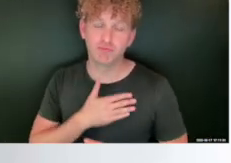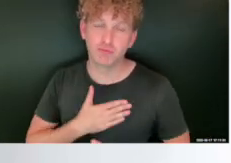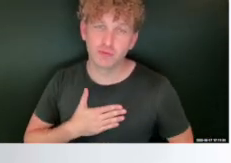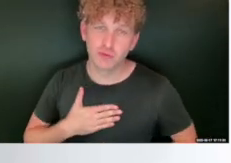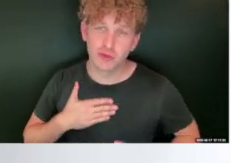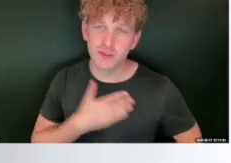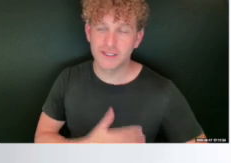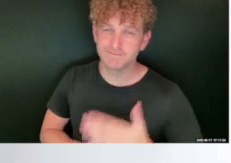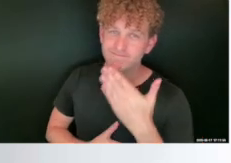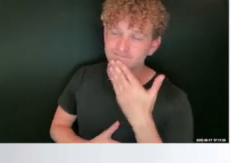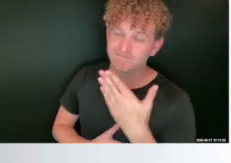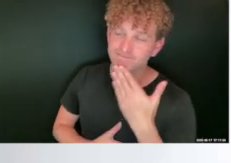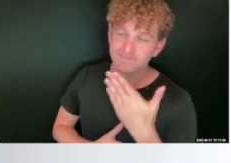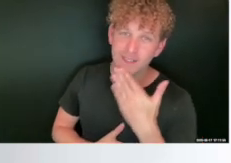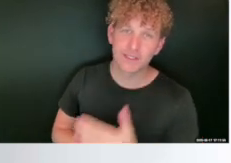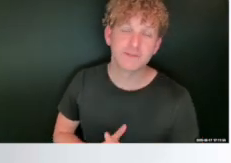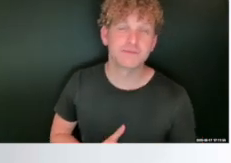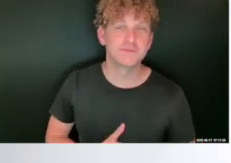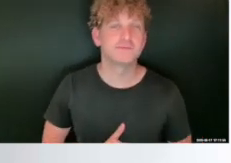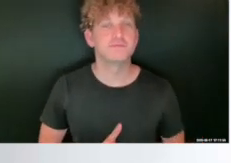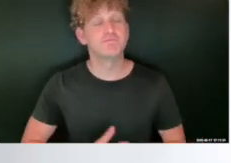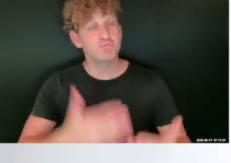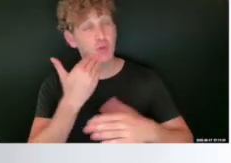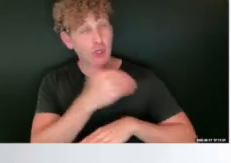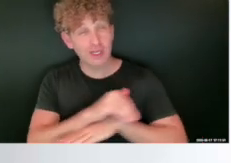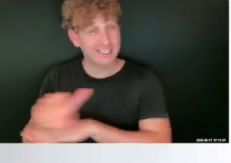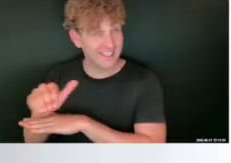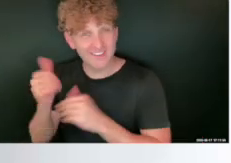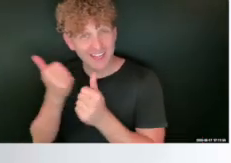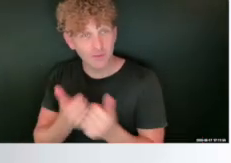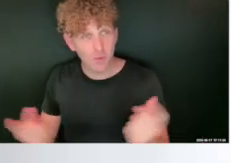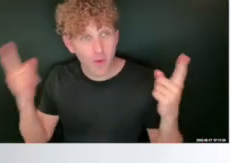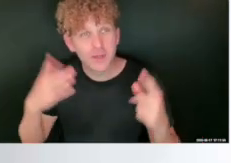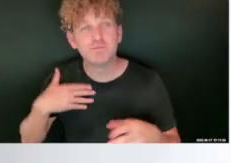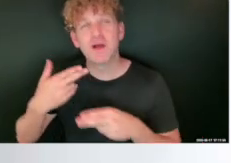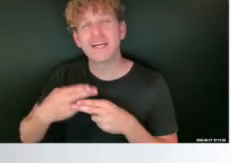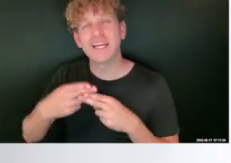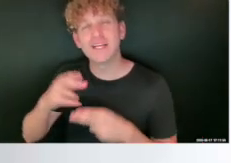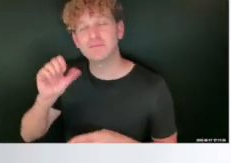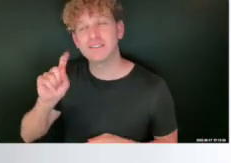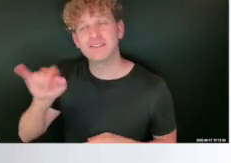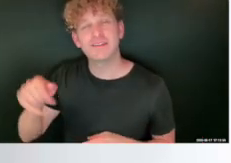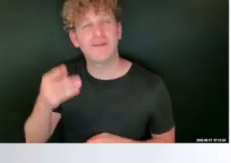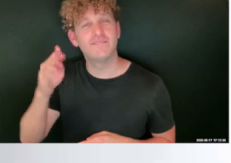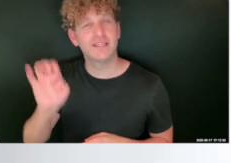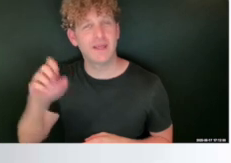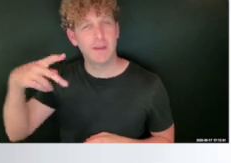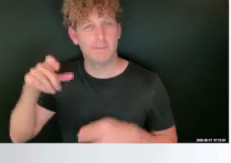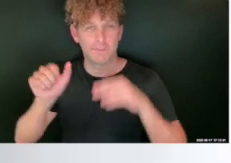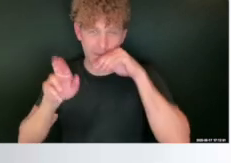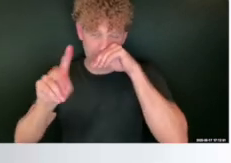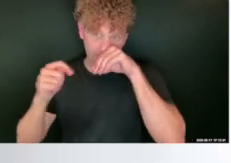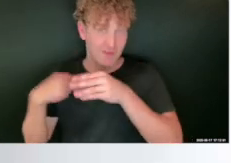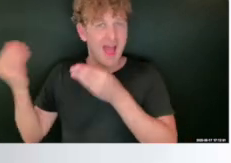in disadvantaged communities. This is around the time the first Clean Cars for All projects